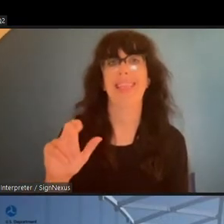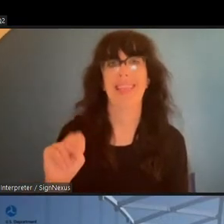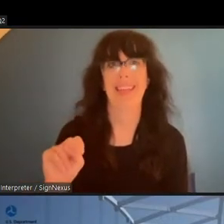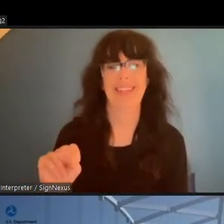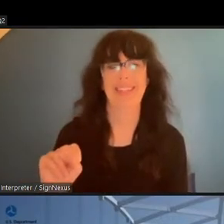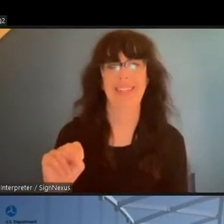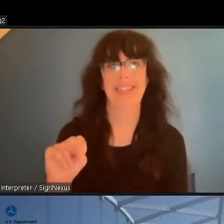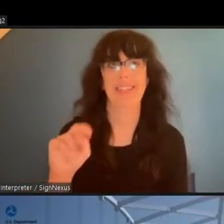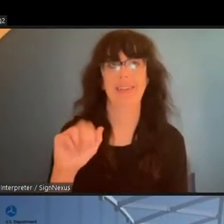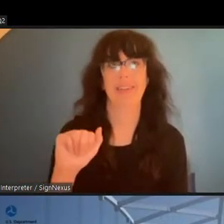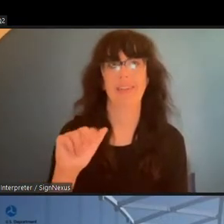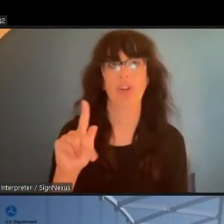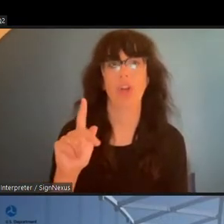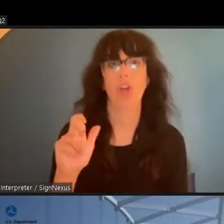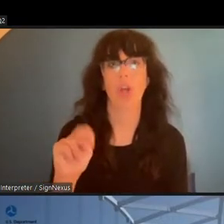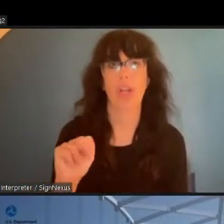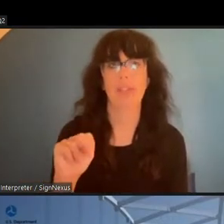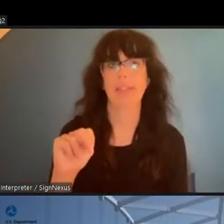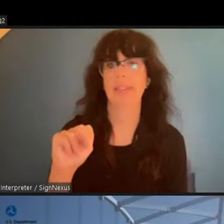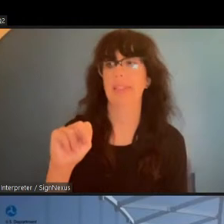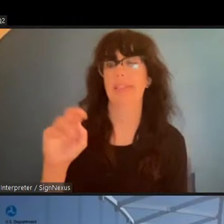austin celestin